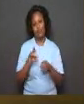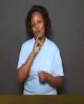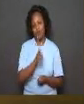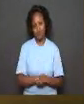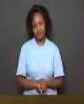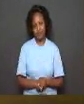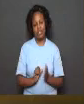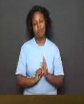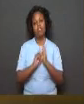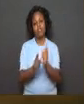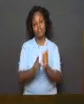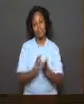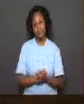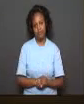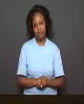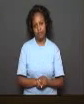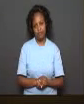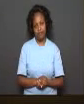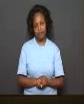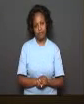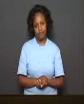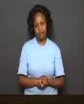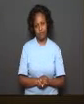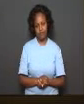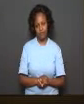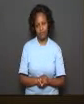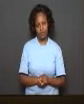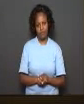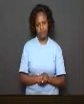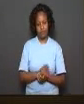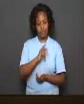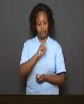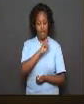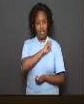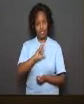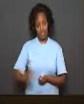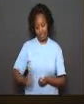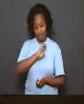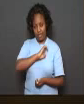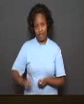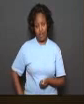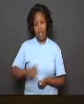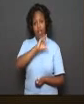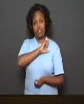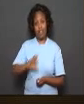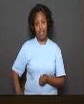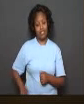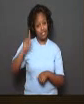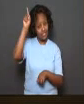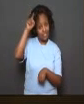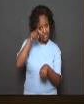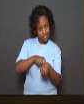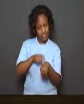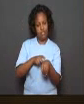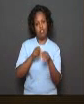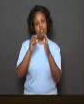For example, during the reign of Emperor Haile Selassie, the